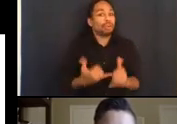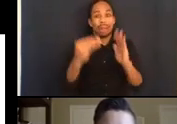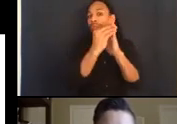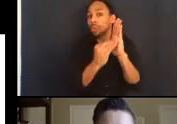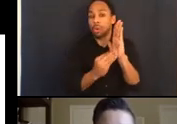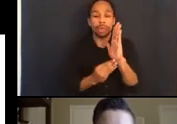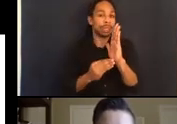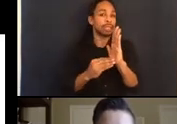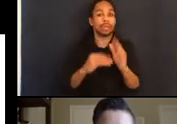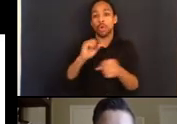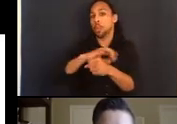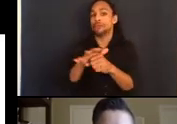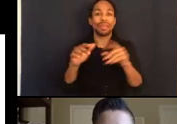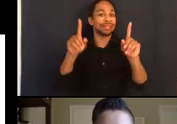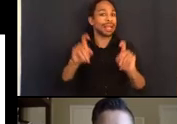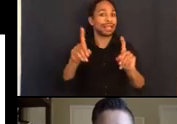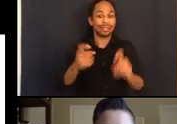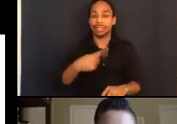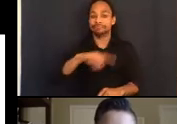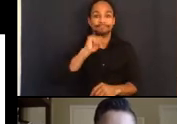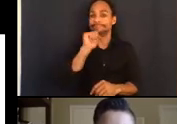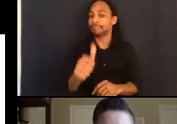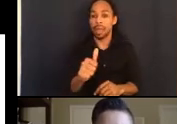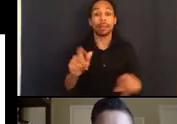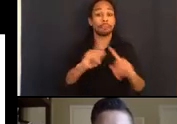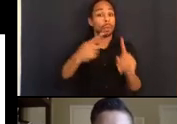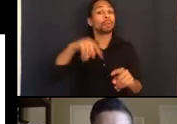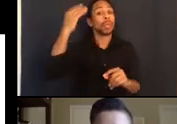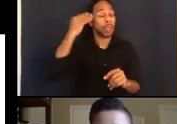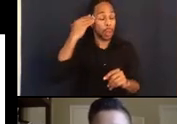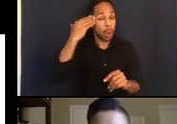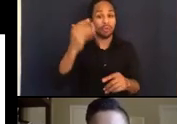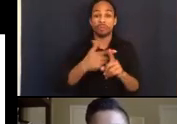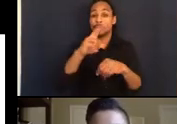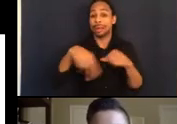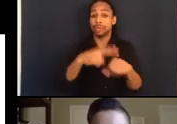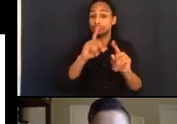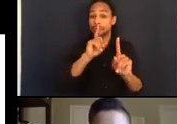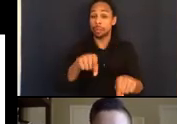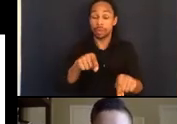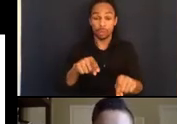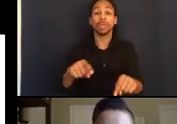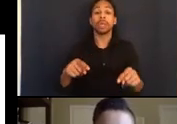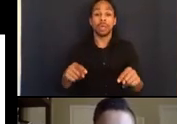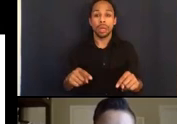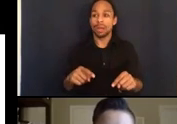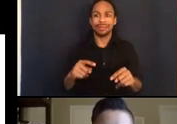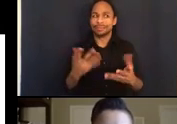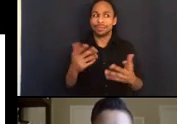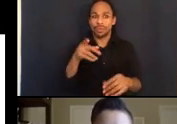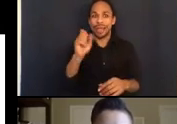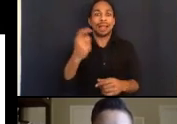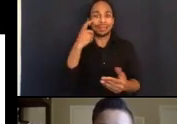testing, but we know from national reports and from the information that Abby just shared that there are significant racial and ethnic